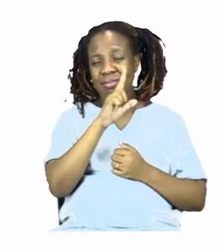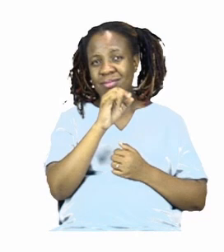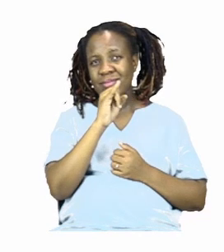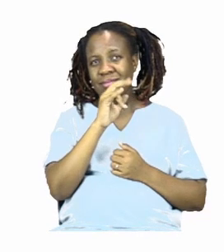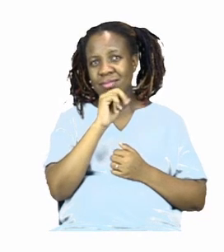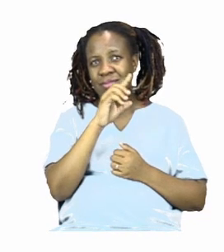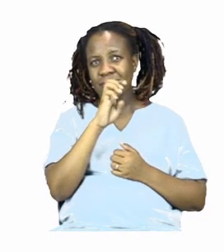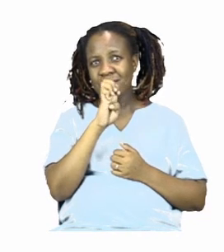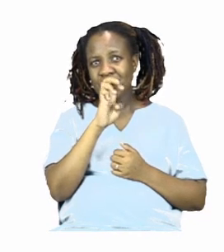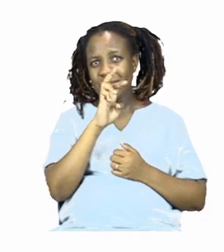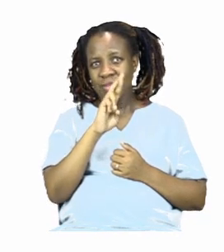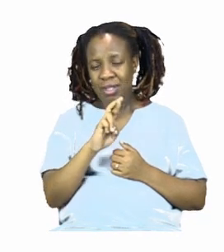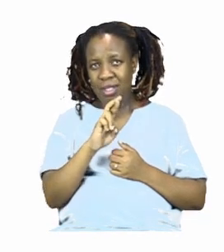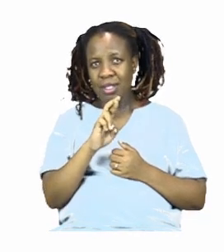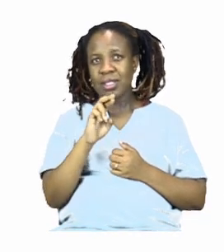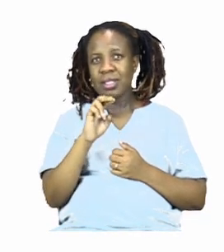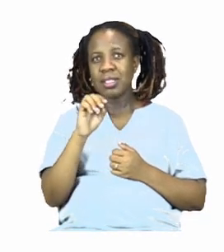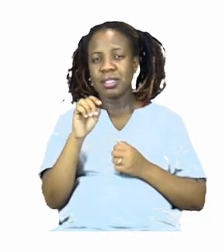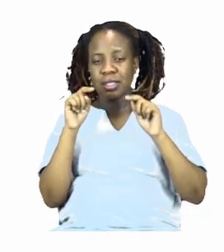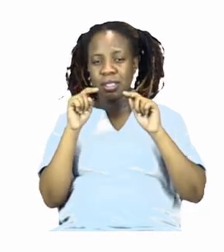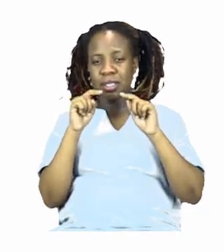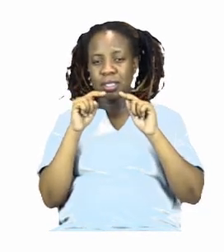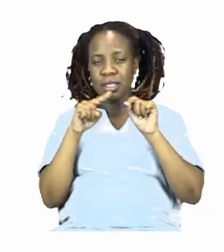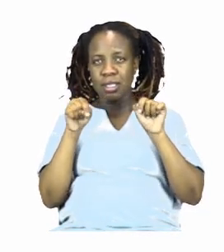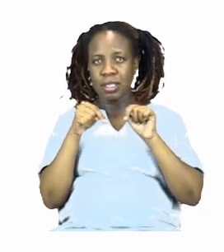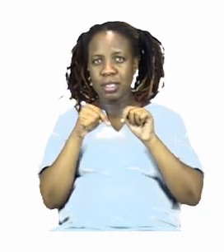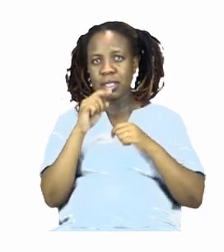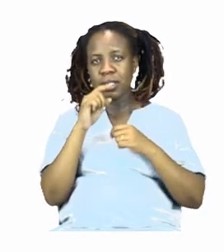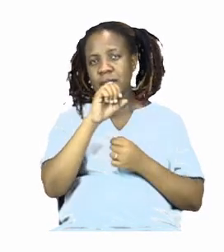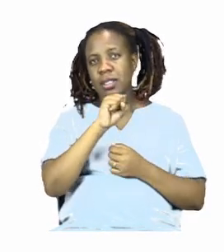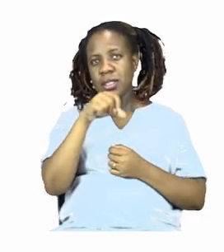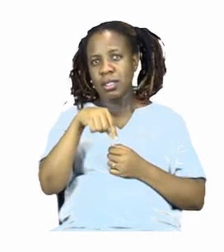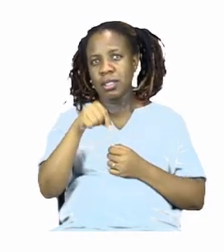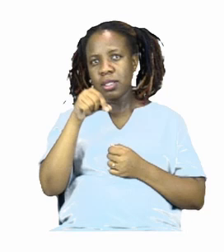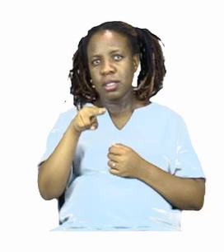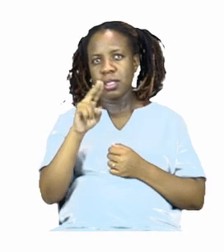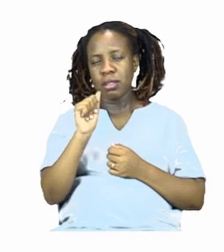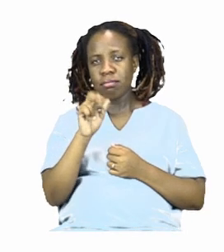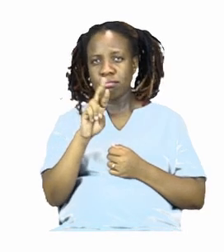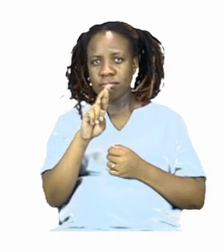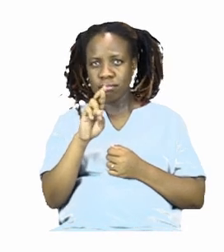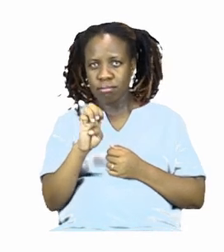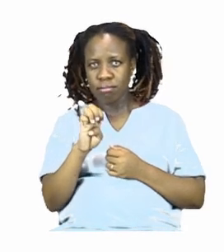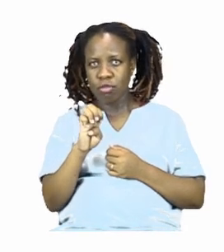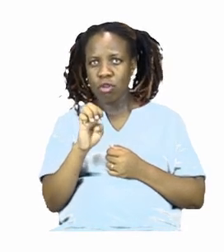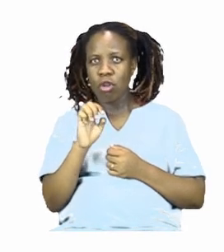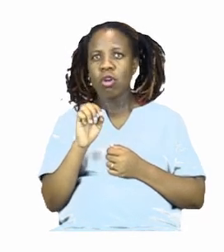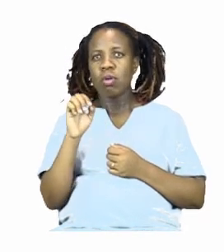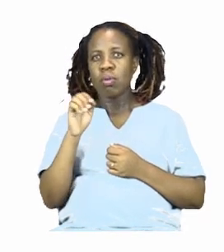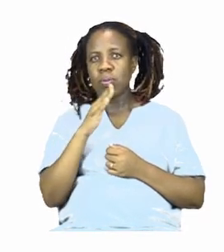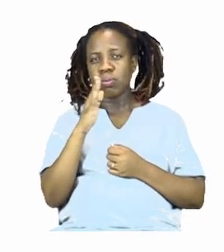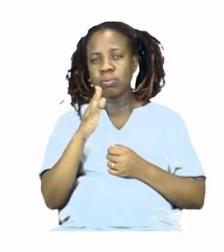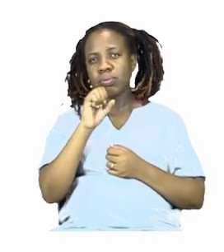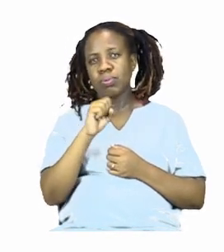names of the 2D and the 3D shapes. So you must go back to the examples